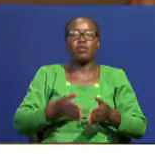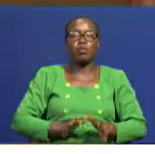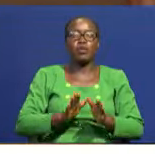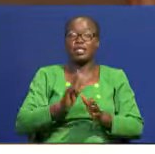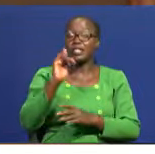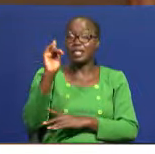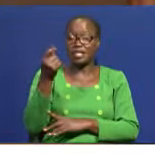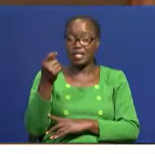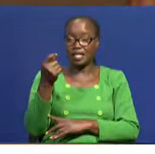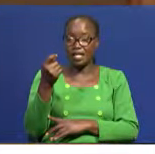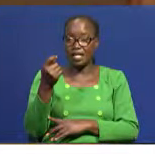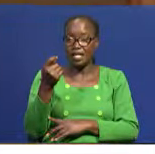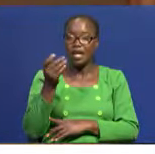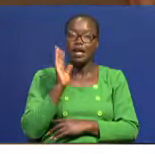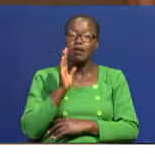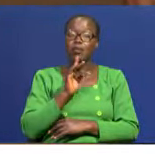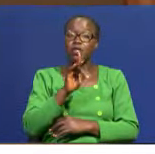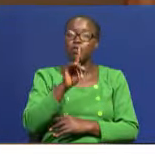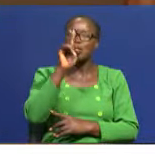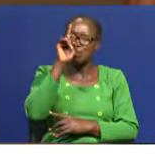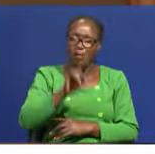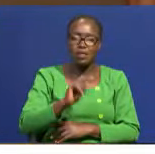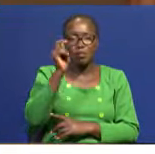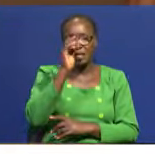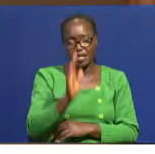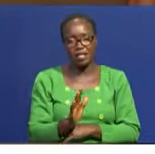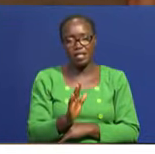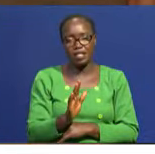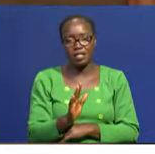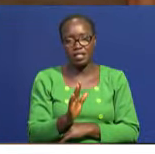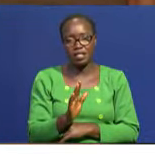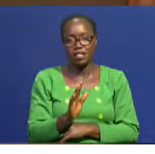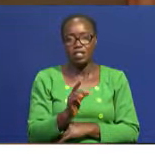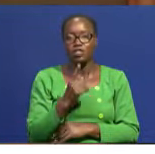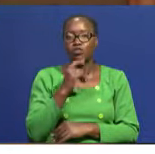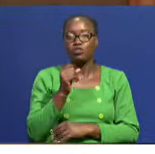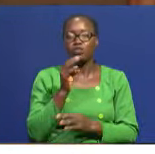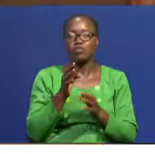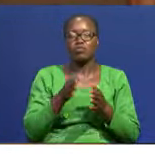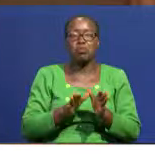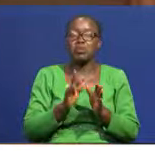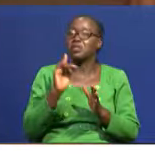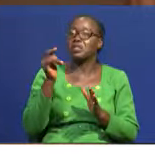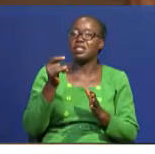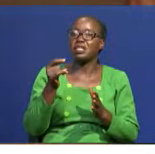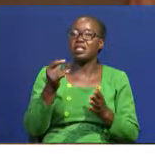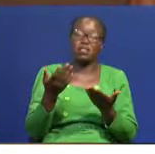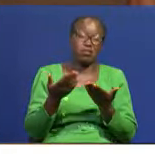soil, one of your parents must be a Kenyan. So by just being born here doesn't